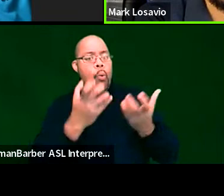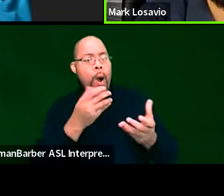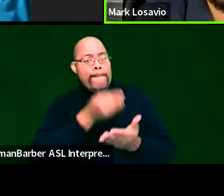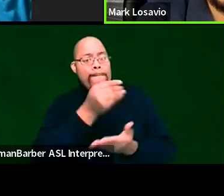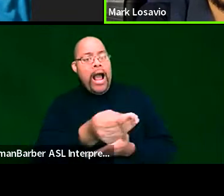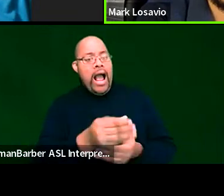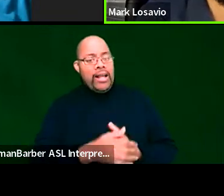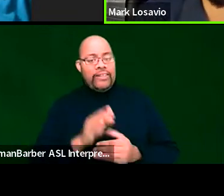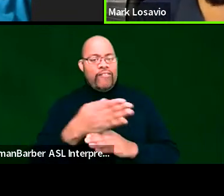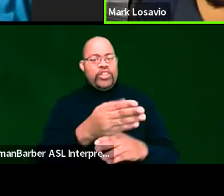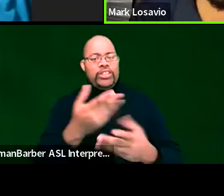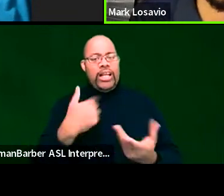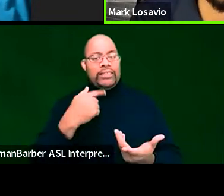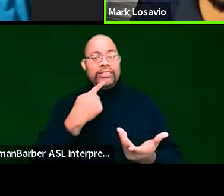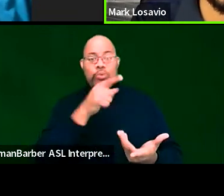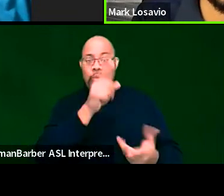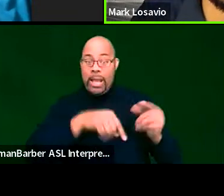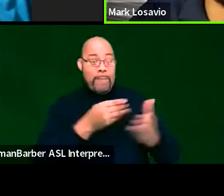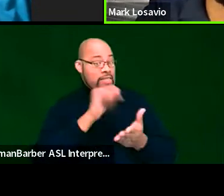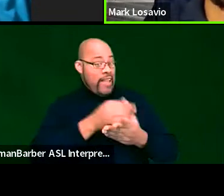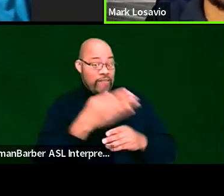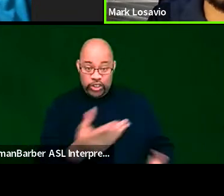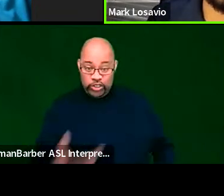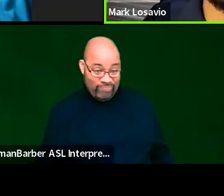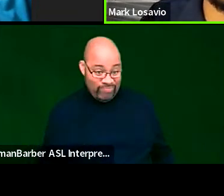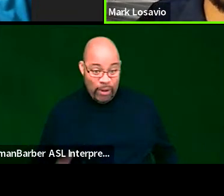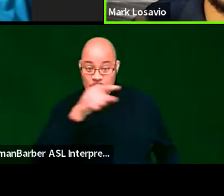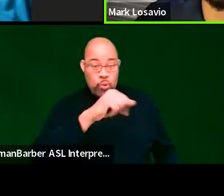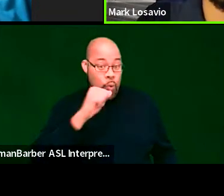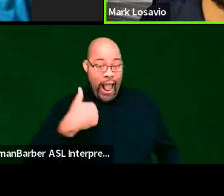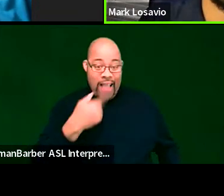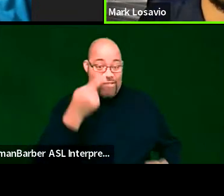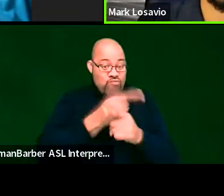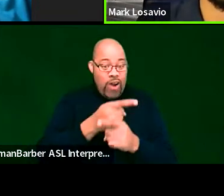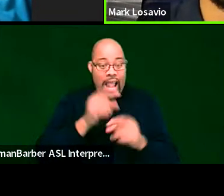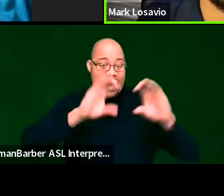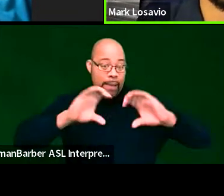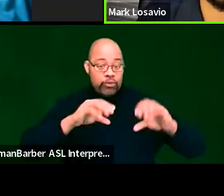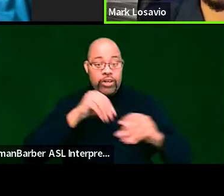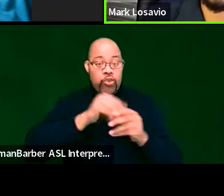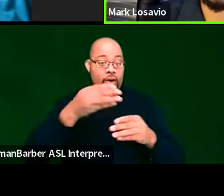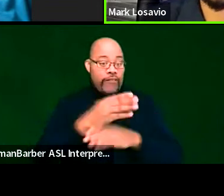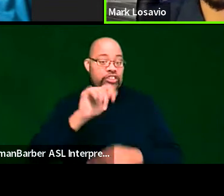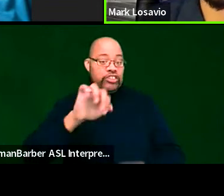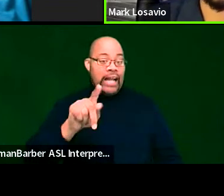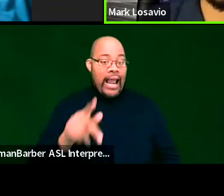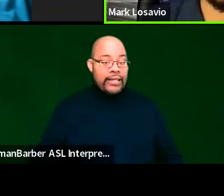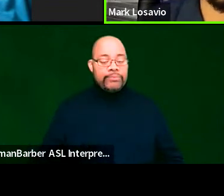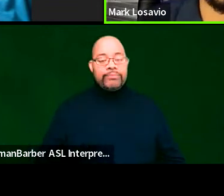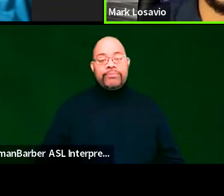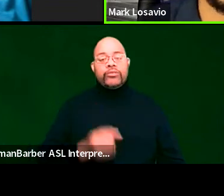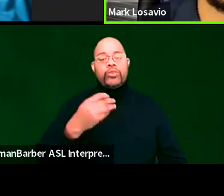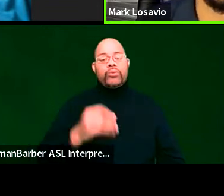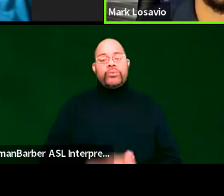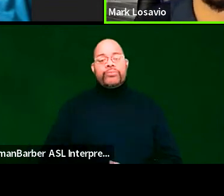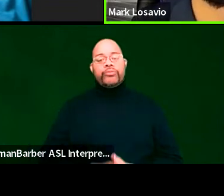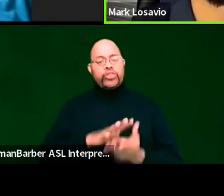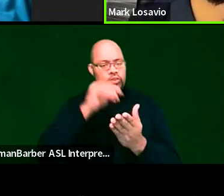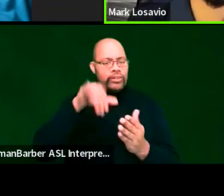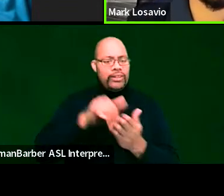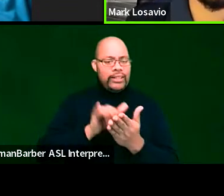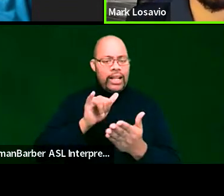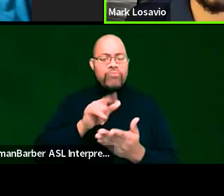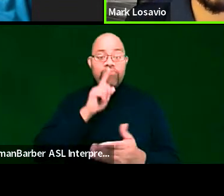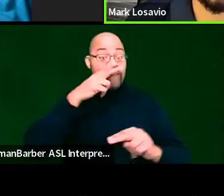buy fish. I had to be like, you can't buy this fish because you don't have the right chemistry in your fish tank. And so learning all of that